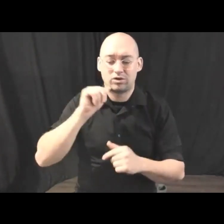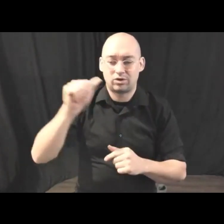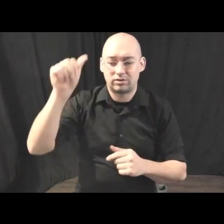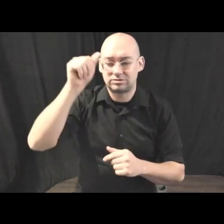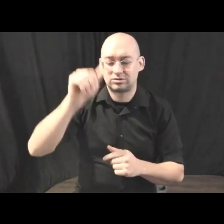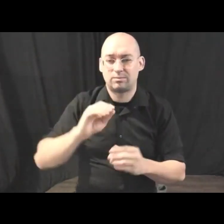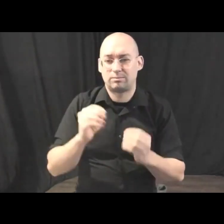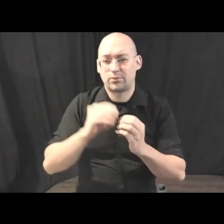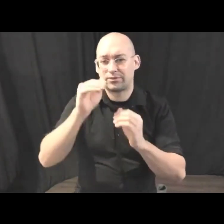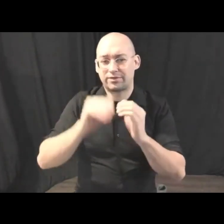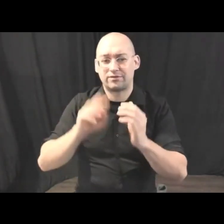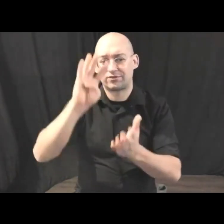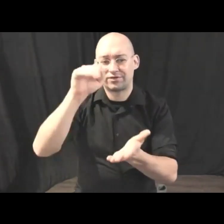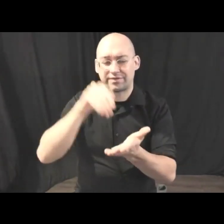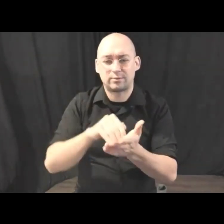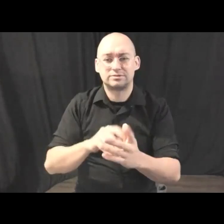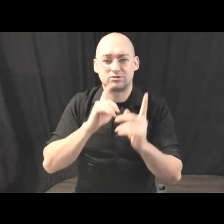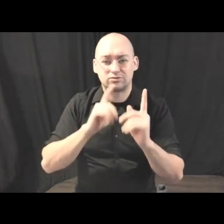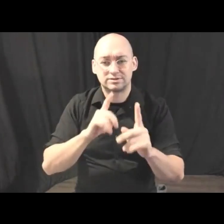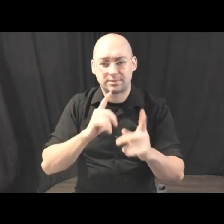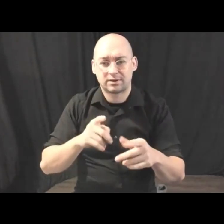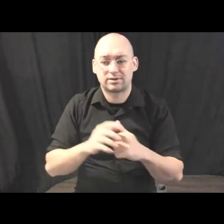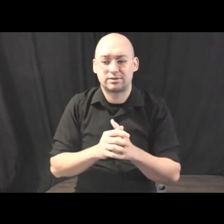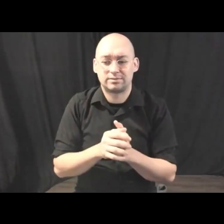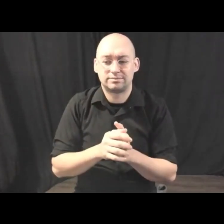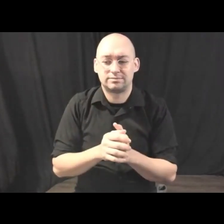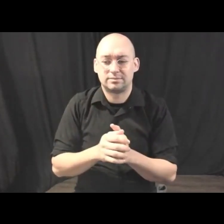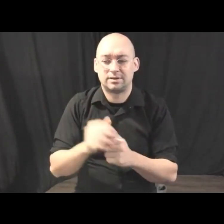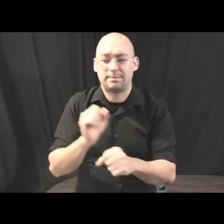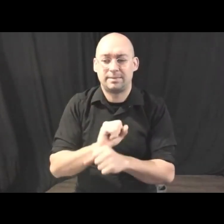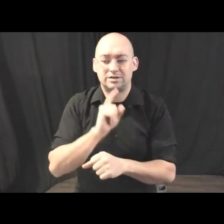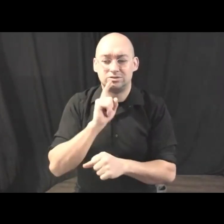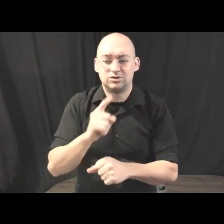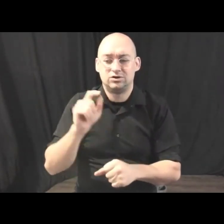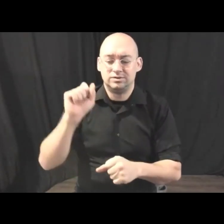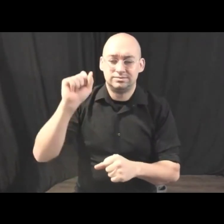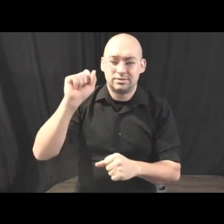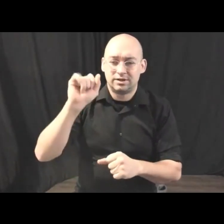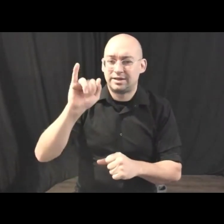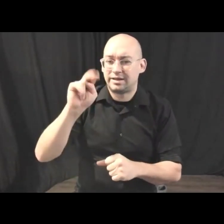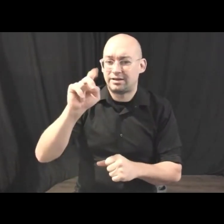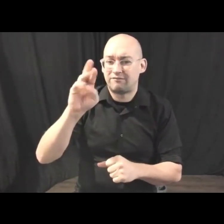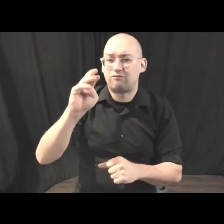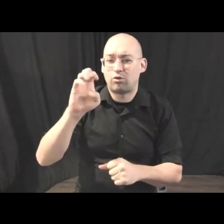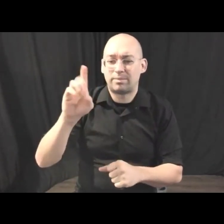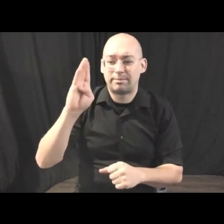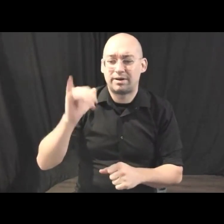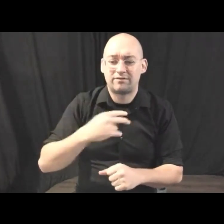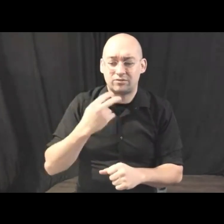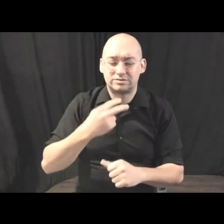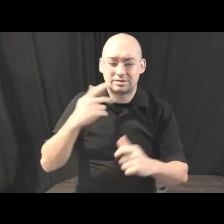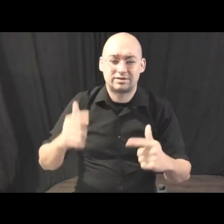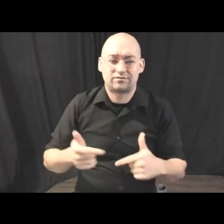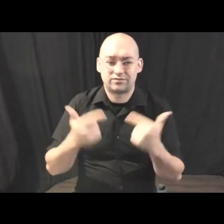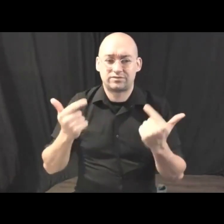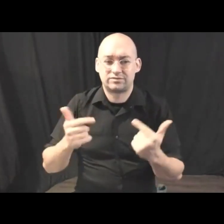respondents in that example. So really, again, making sure we're informed by the voices of the people and lived experience and how that